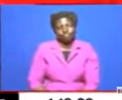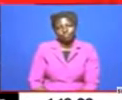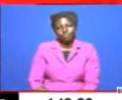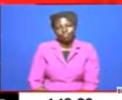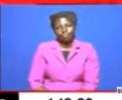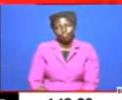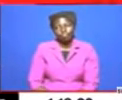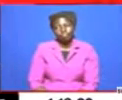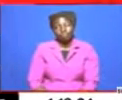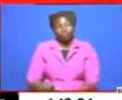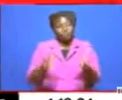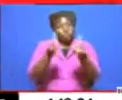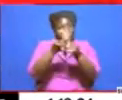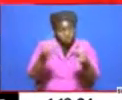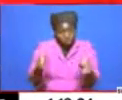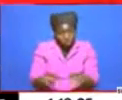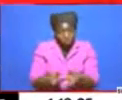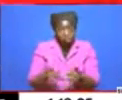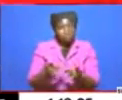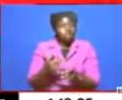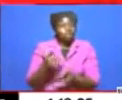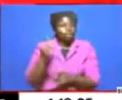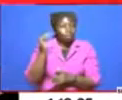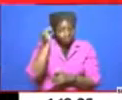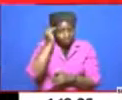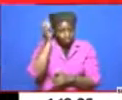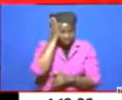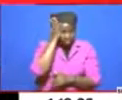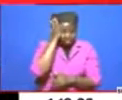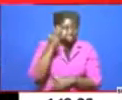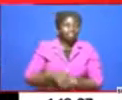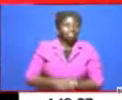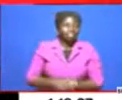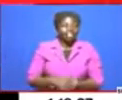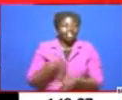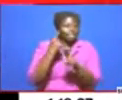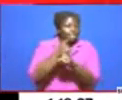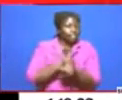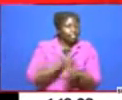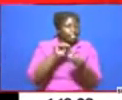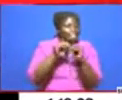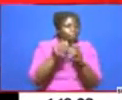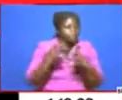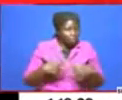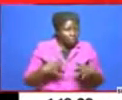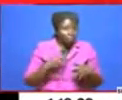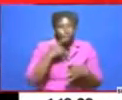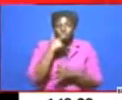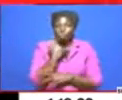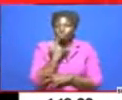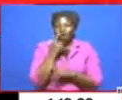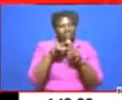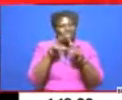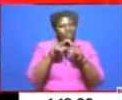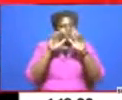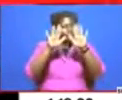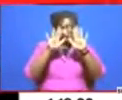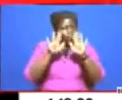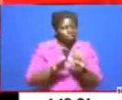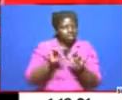I also note a number of people who have also key executives such as